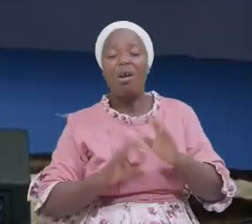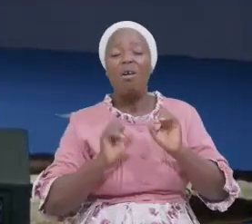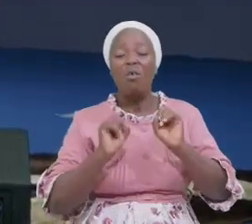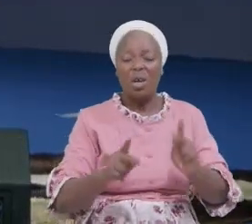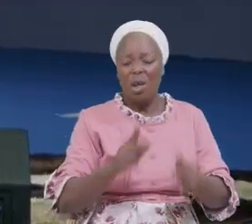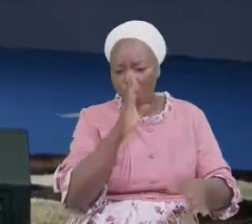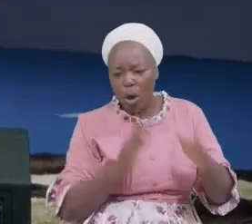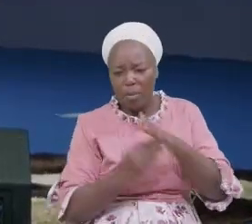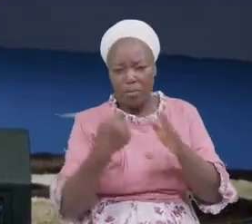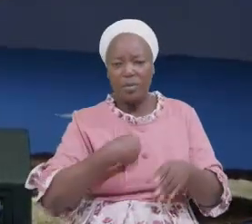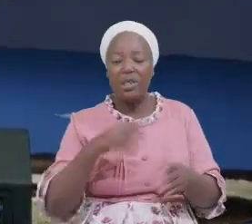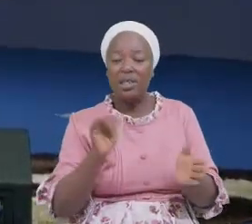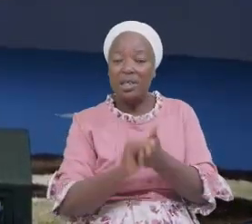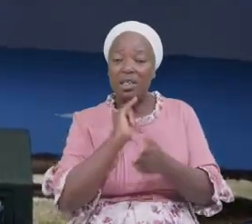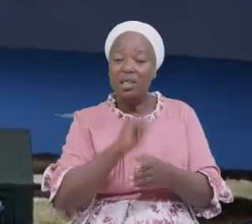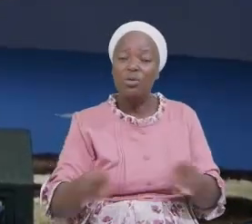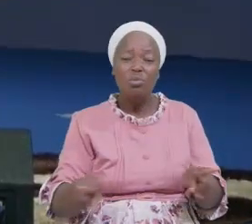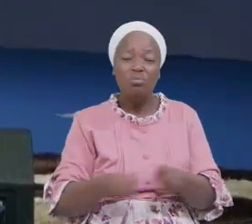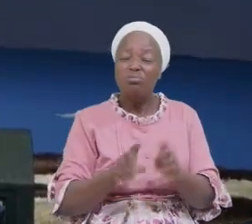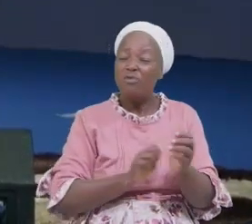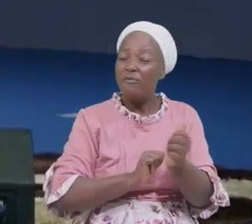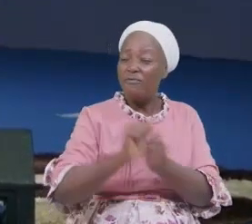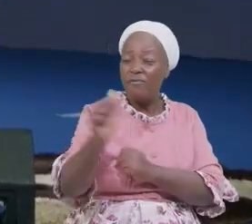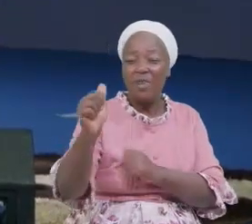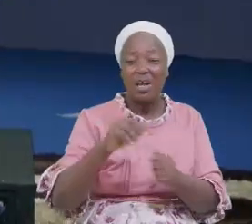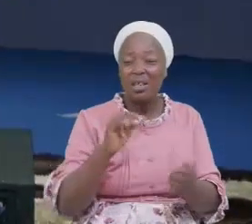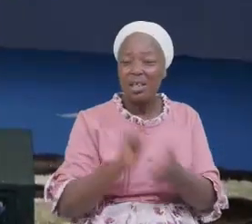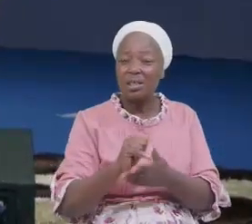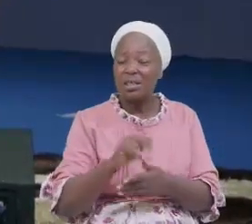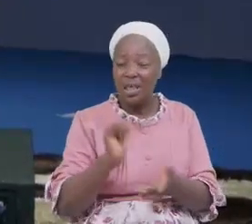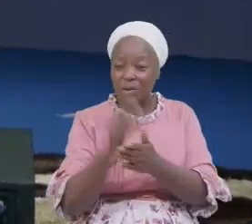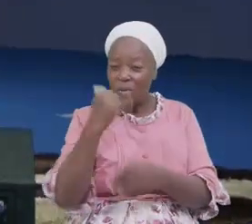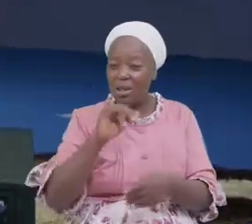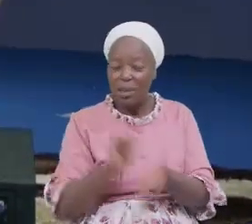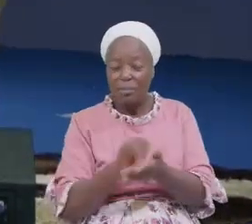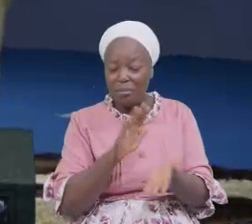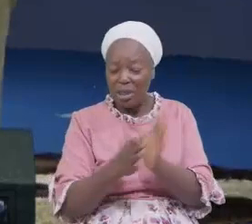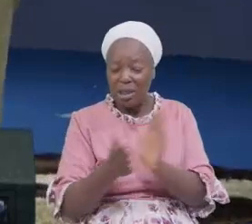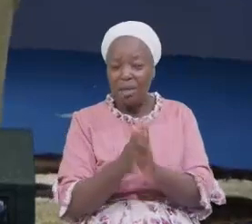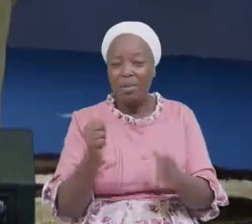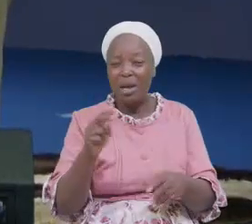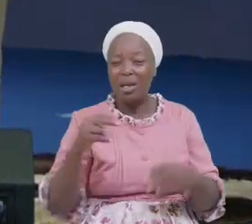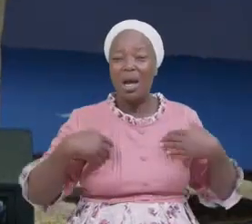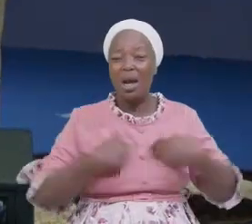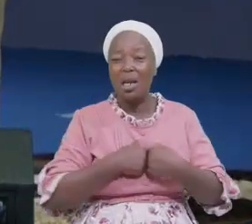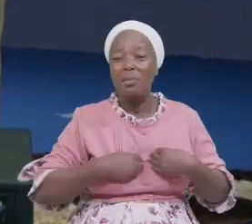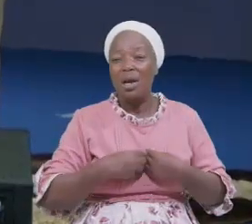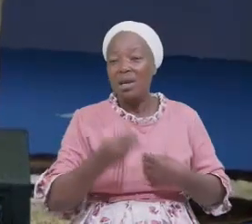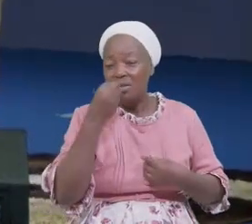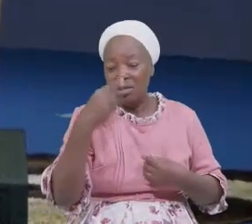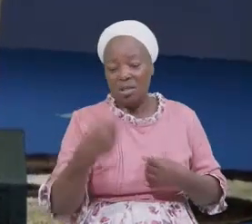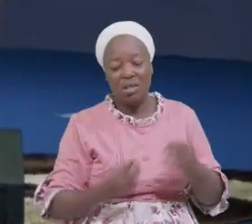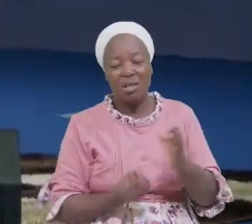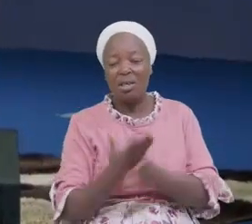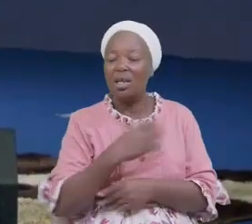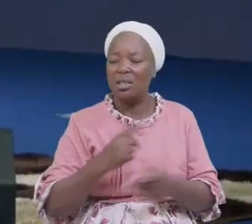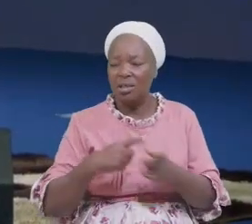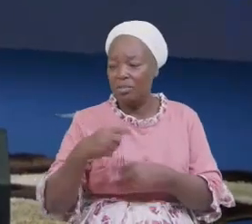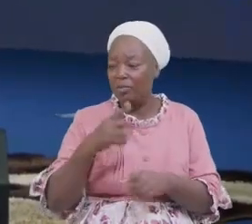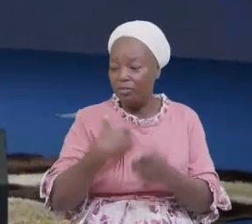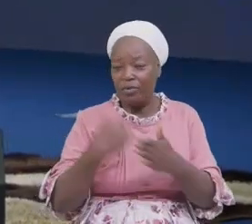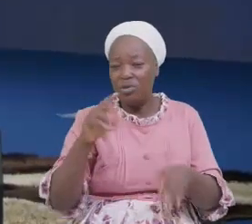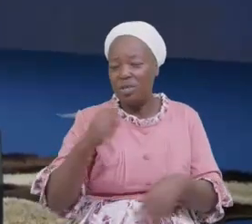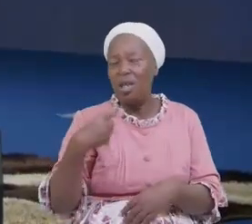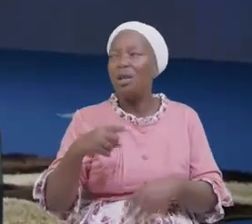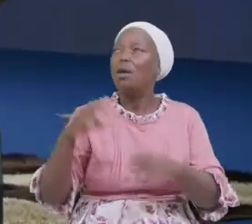too far. That man became an animal eating grass before he said, now I accept God. You